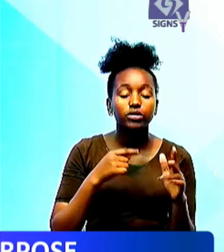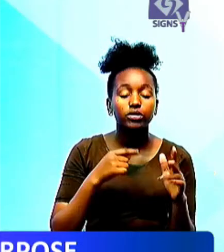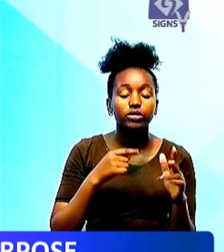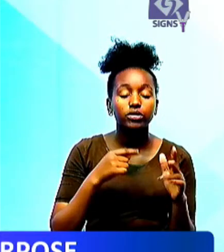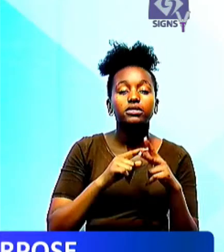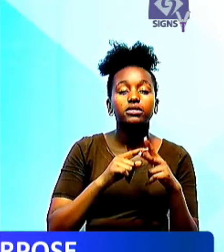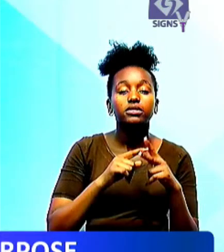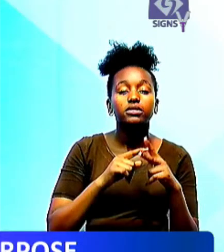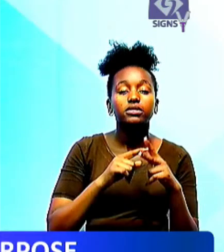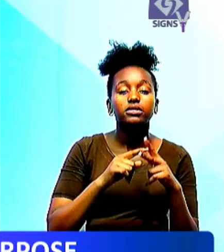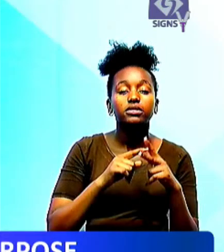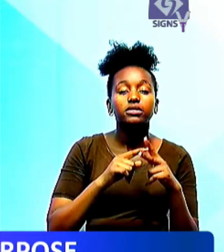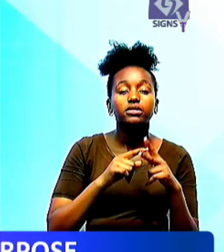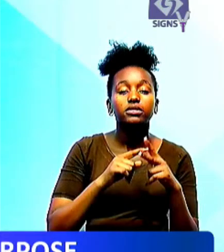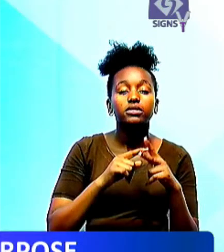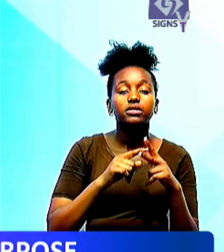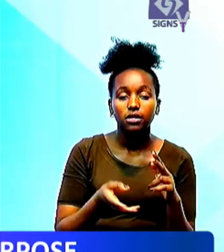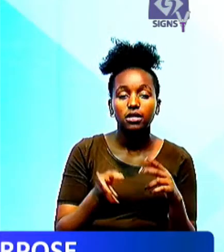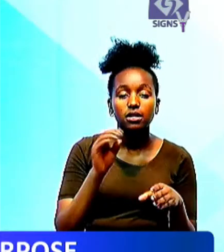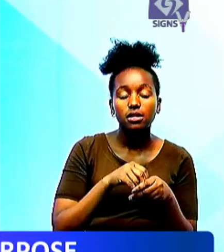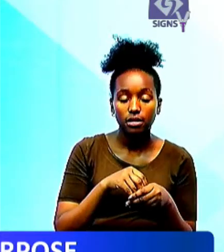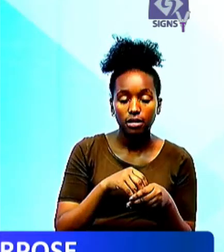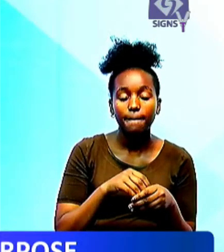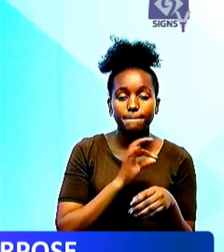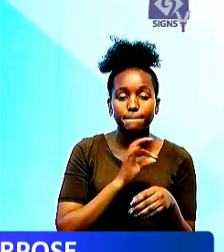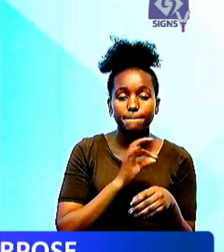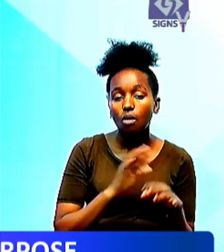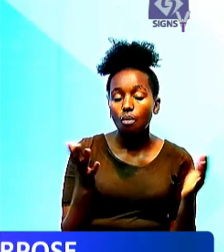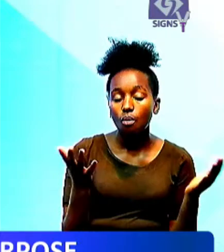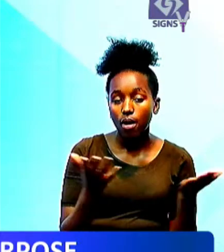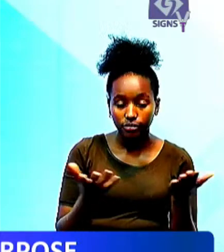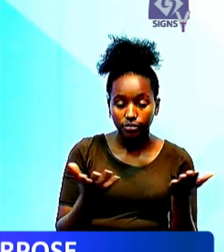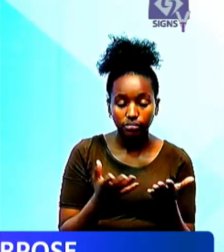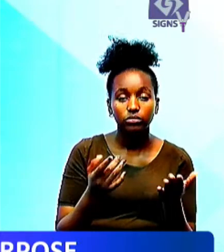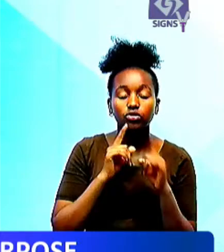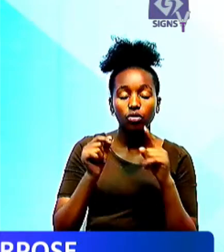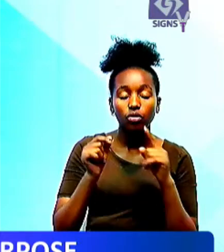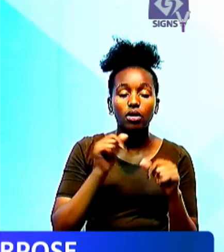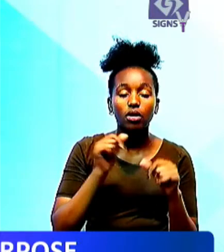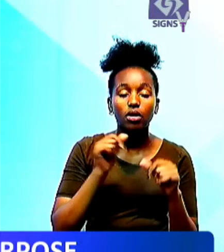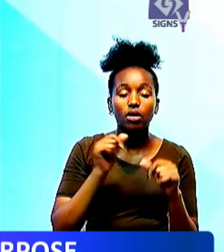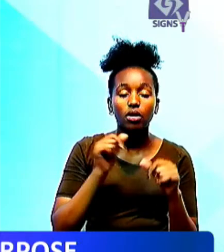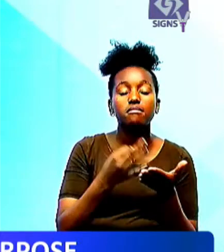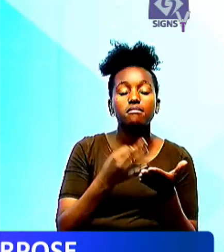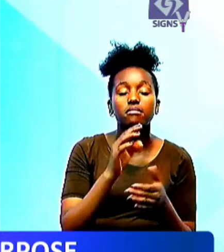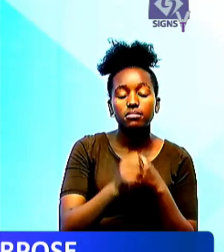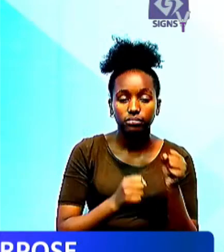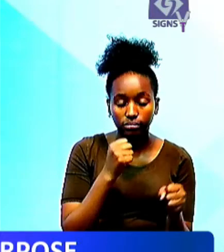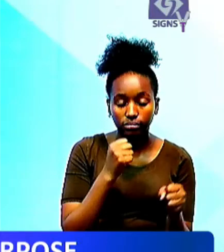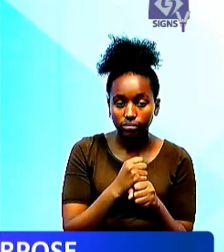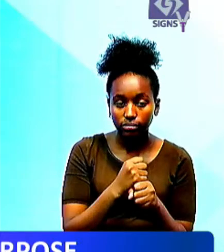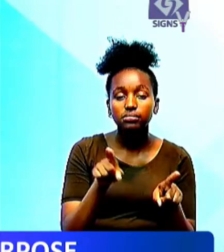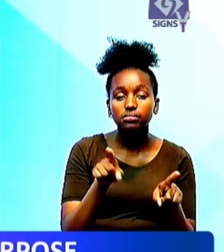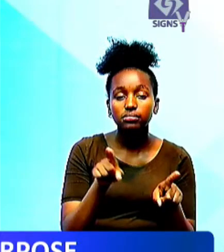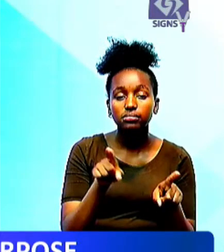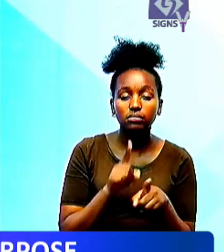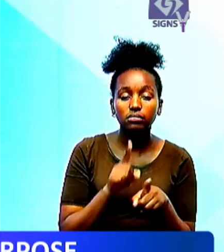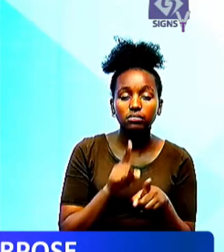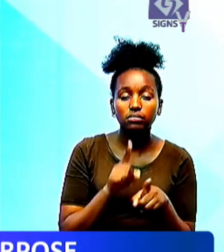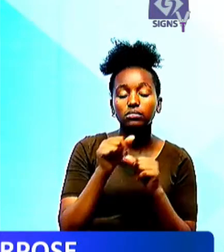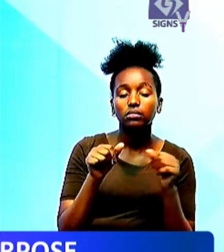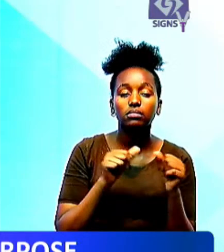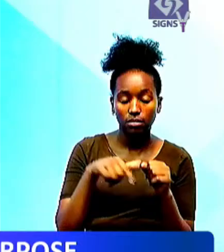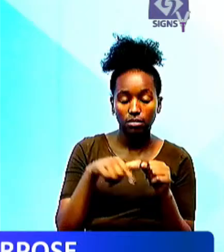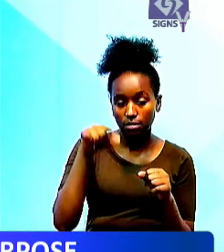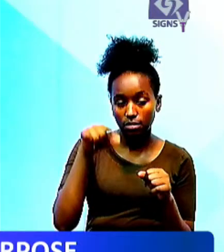are bonds. So the bonds, we are now in the financial year. As we start the financial year, government will float new bonds